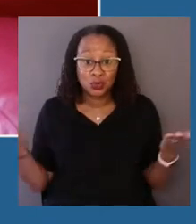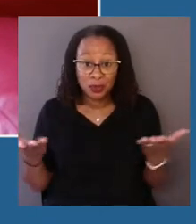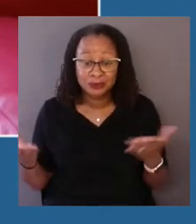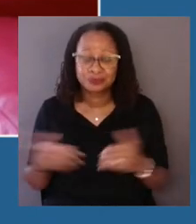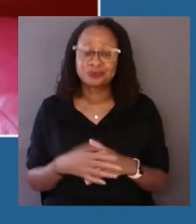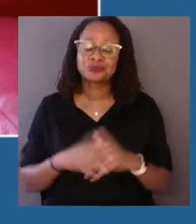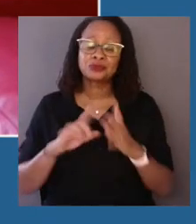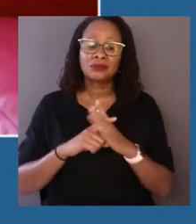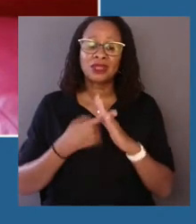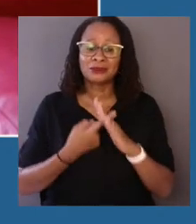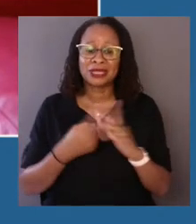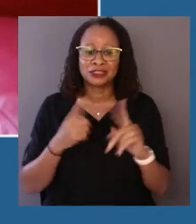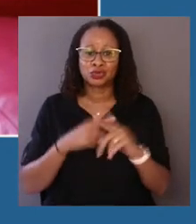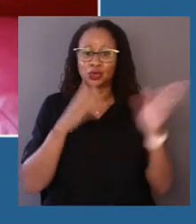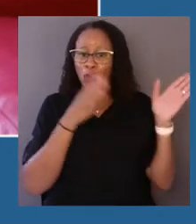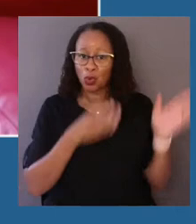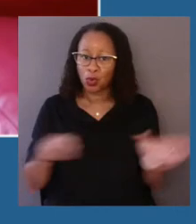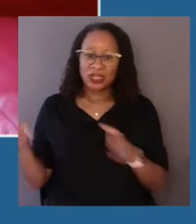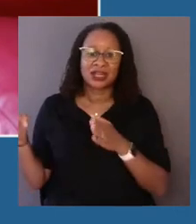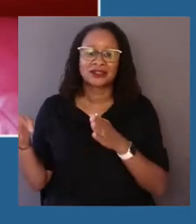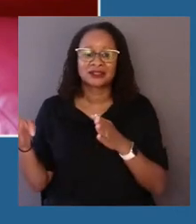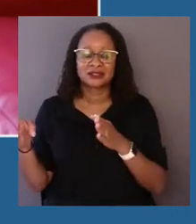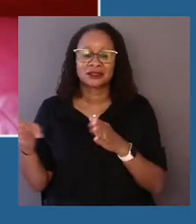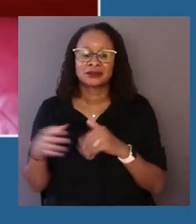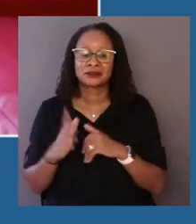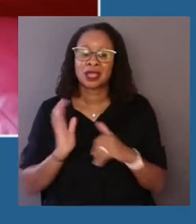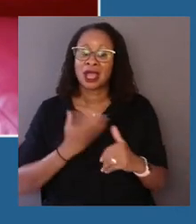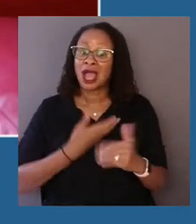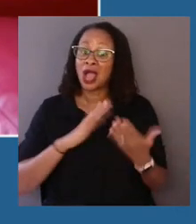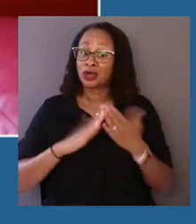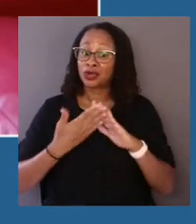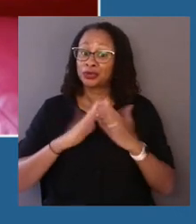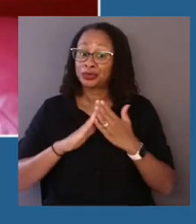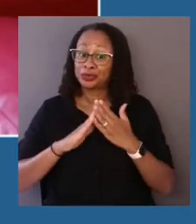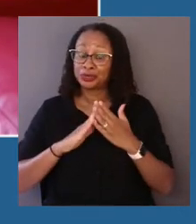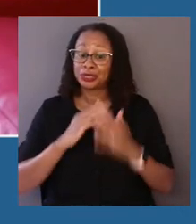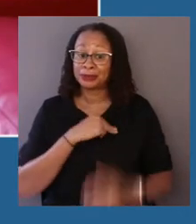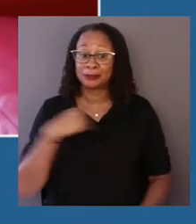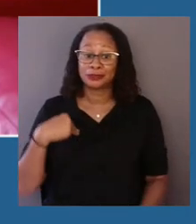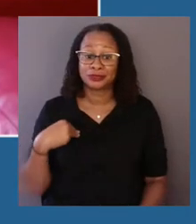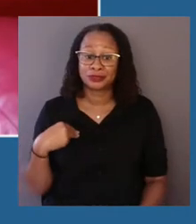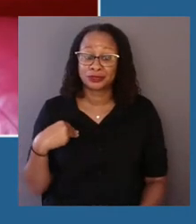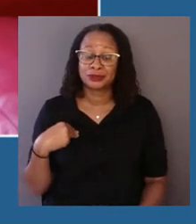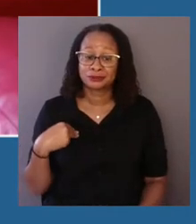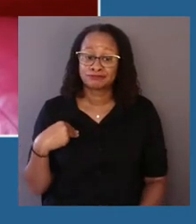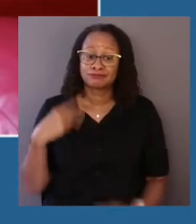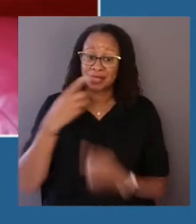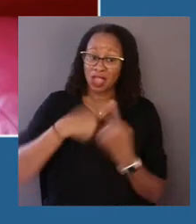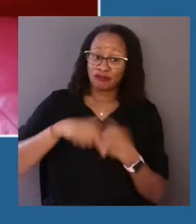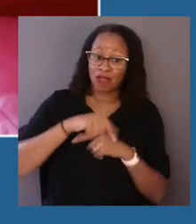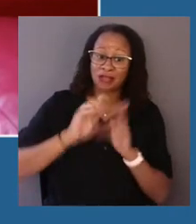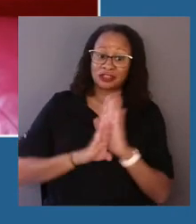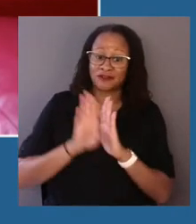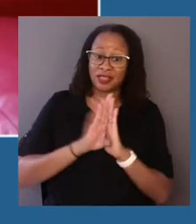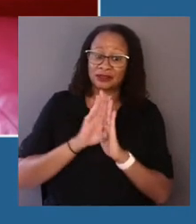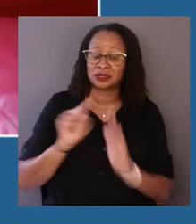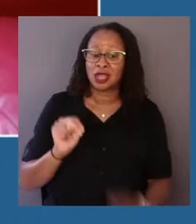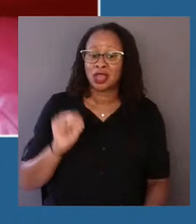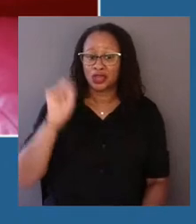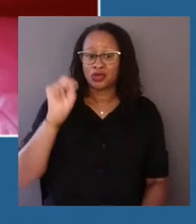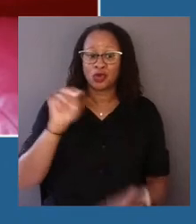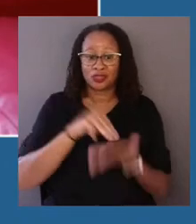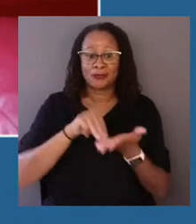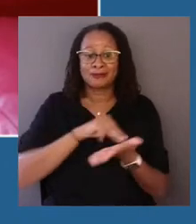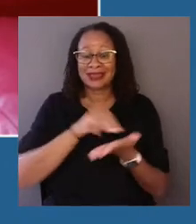to organize our community members around developing a Northern Manhattan Climate